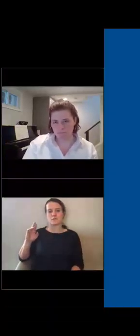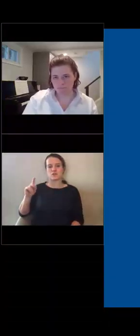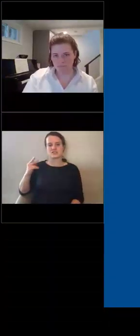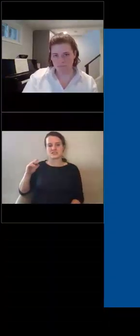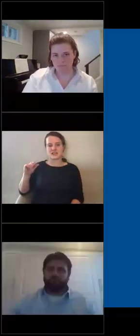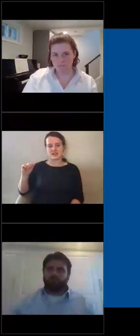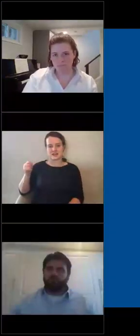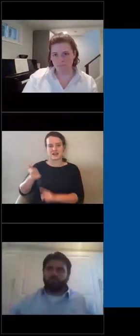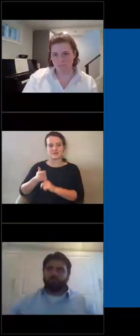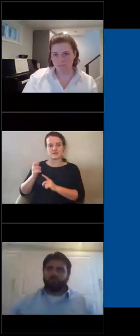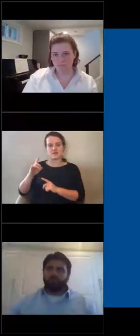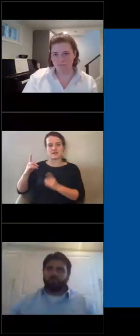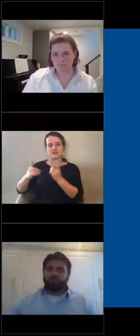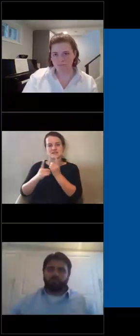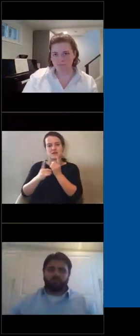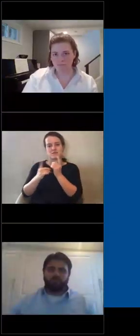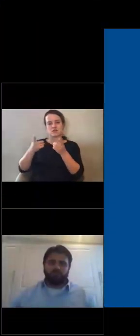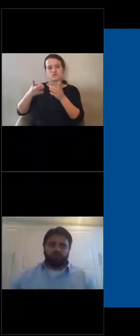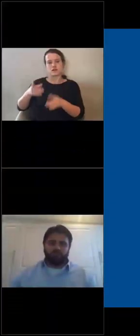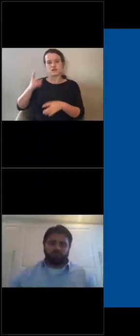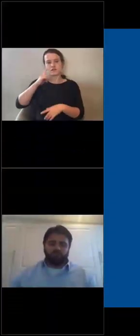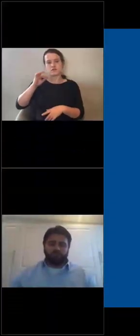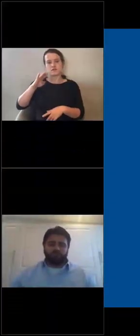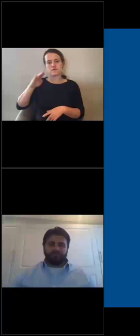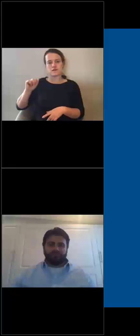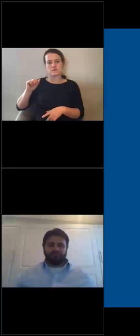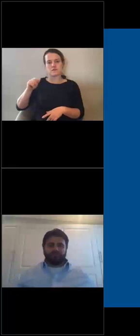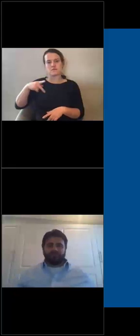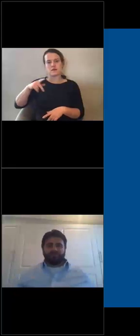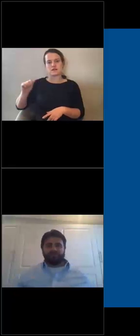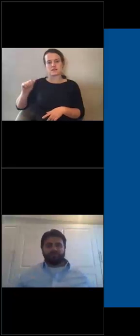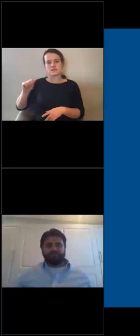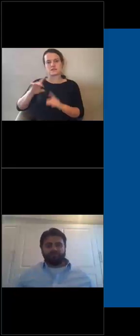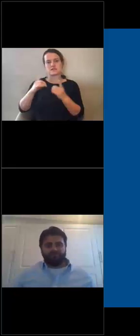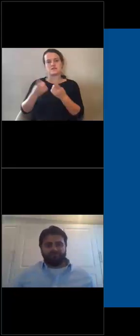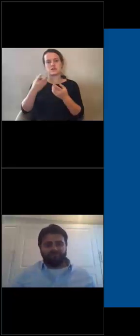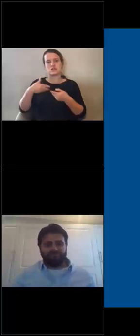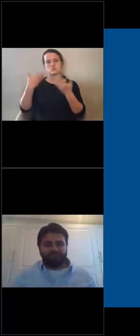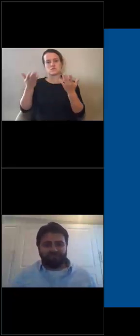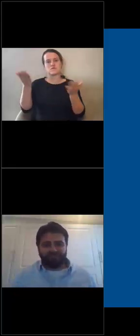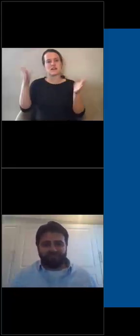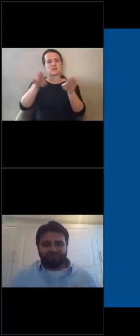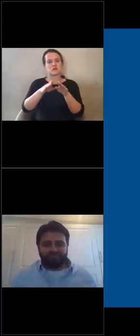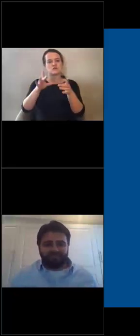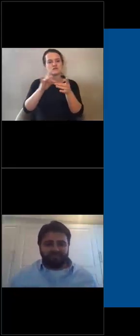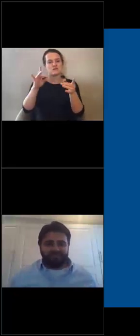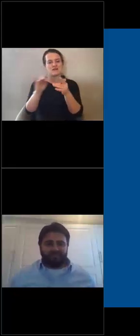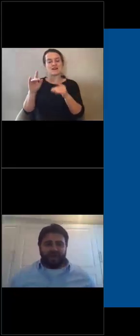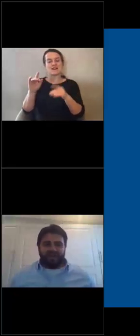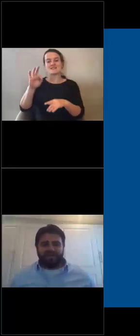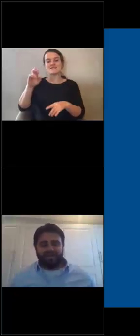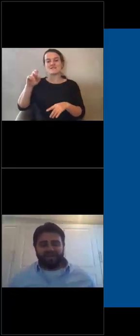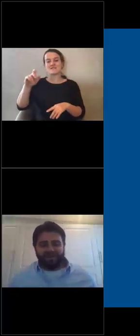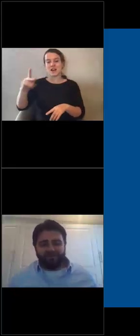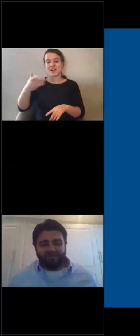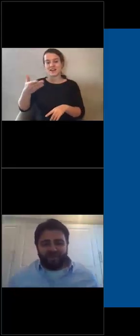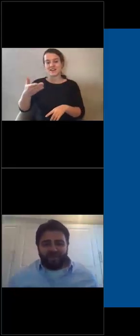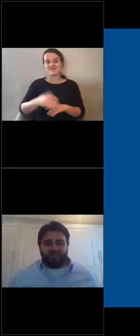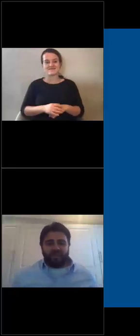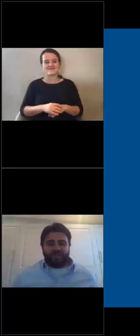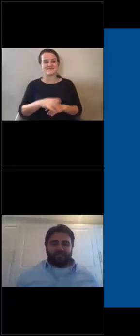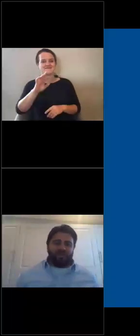Deputy Director of FEMA's Public Assistance Division to provide closing remarks. Frank? Matrenga- Great.